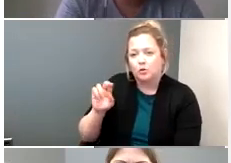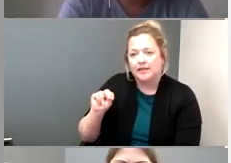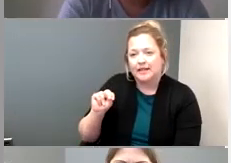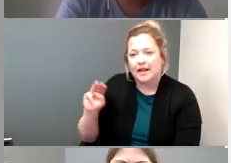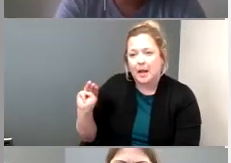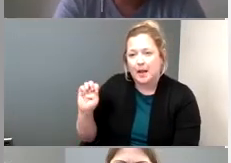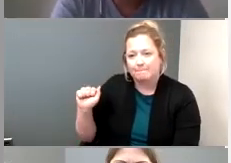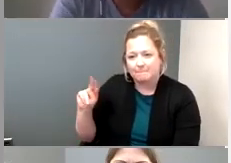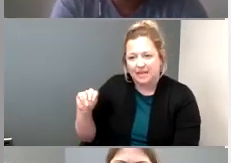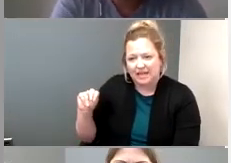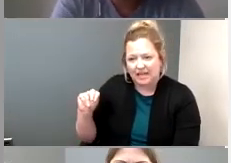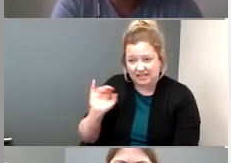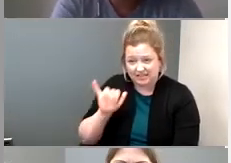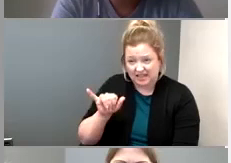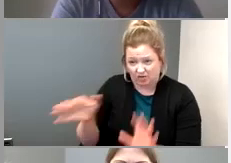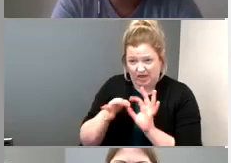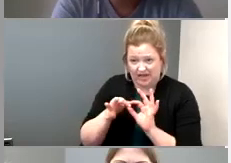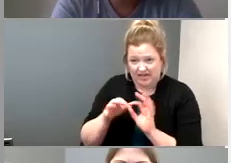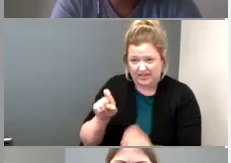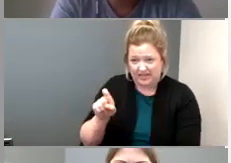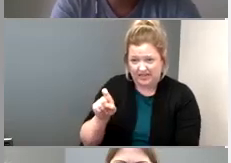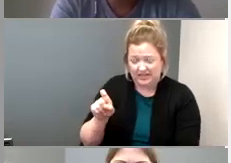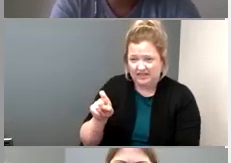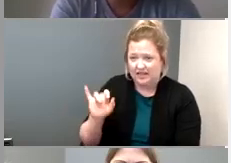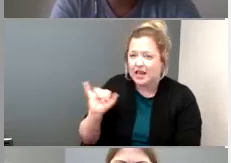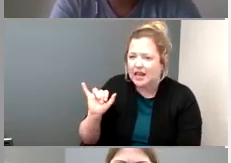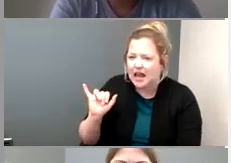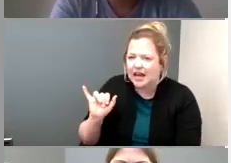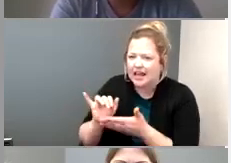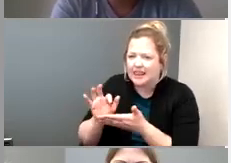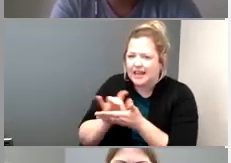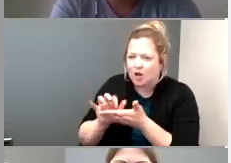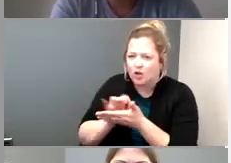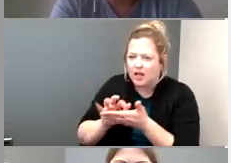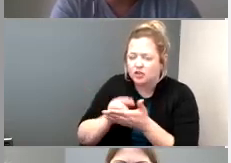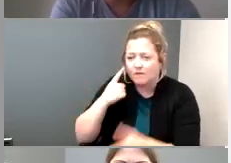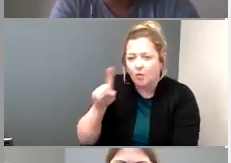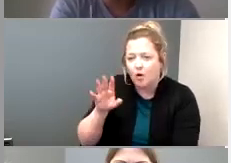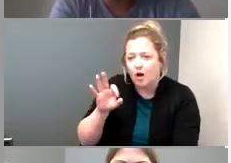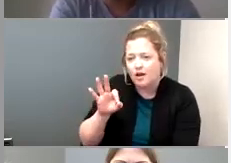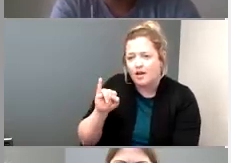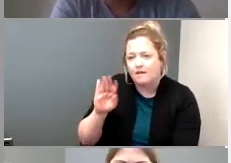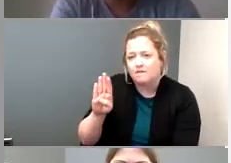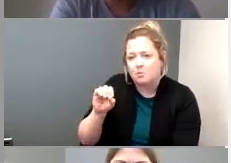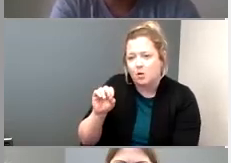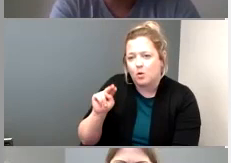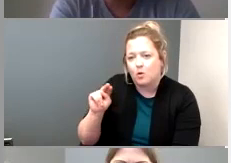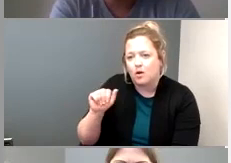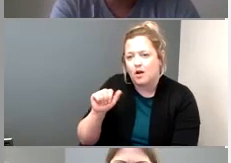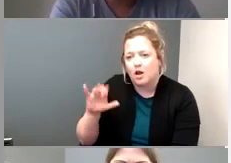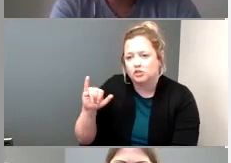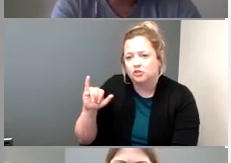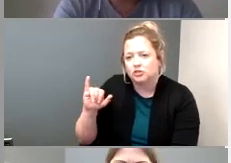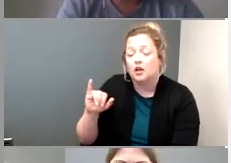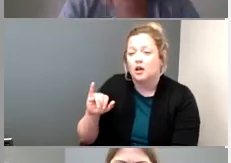The golden mean as in? It's the calculation for Fibonacci. Oh, the golden ratio, are you talking about? Right, golden